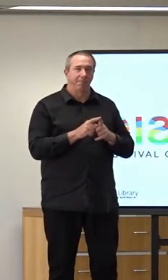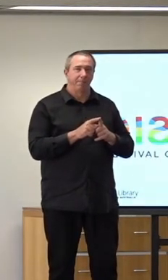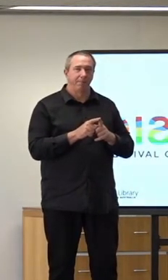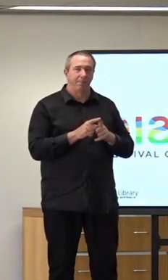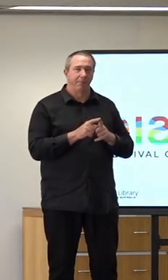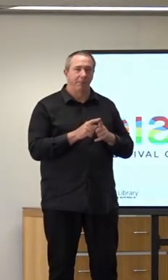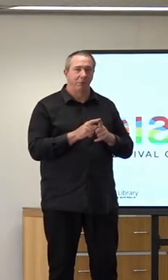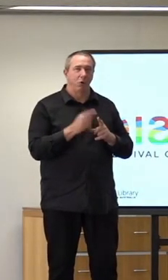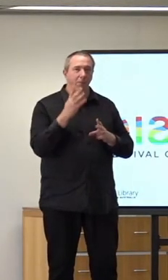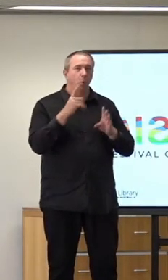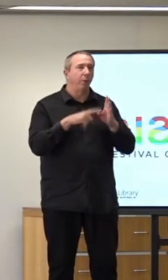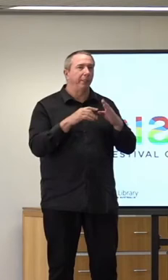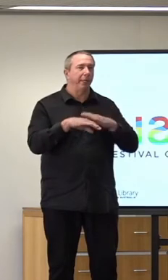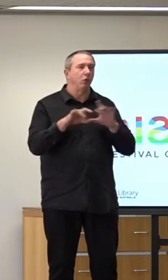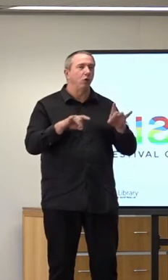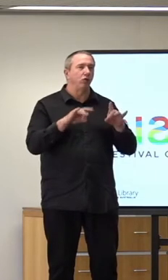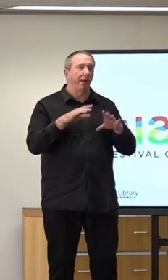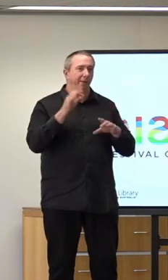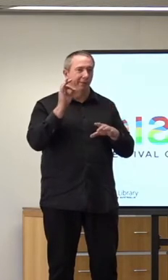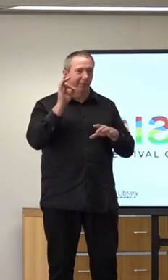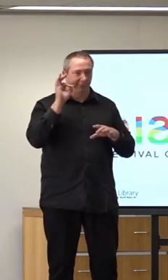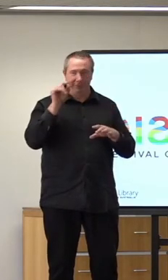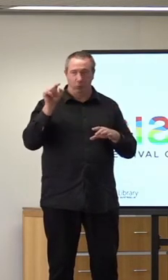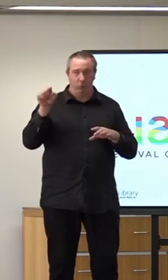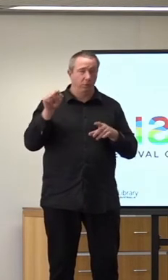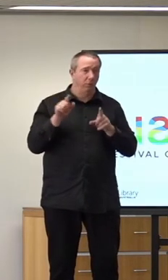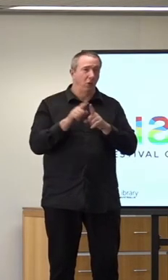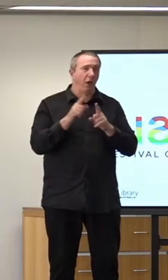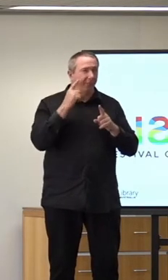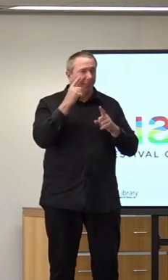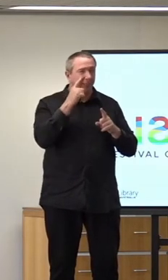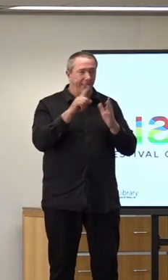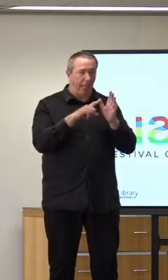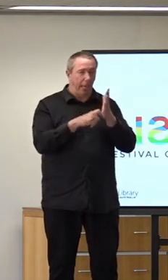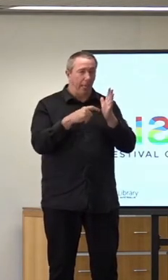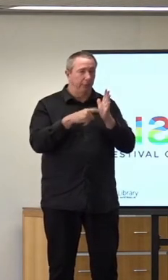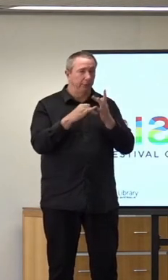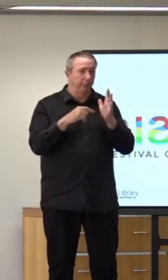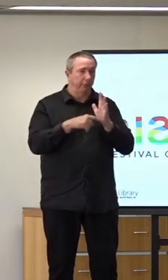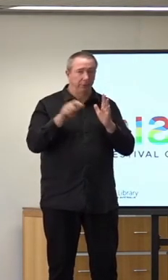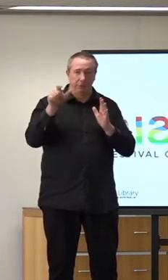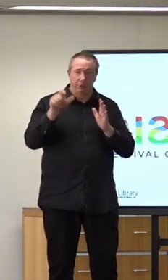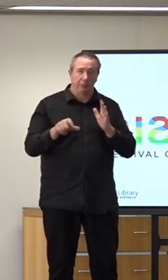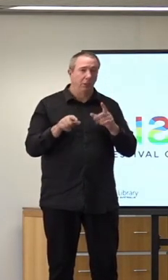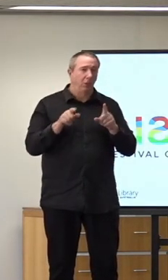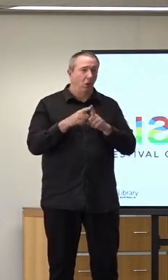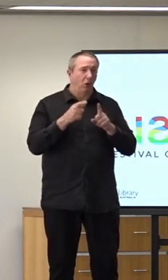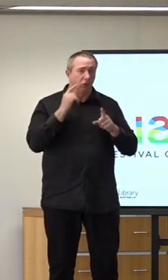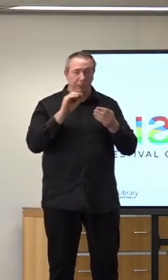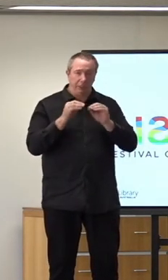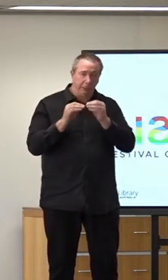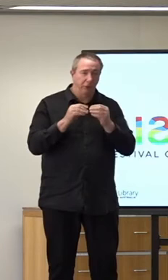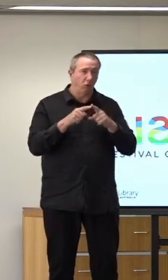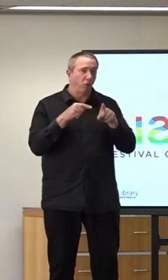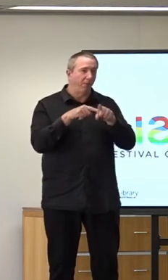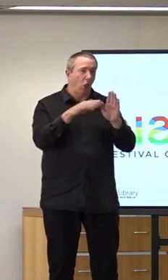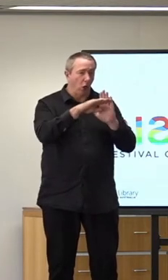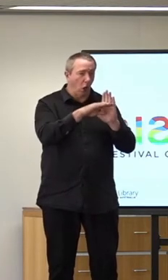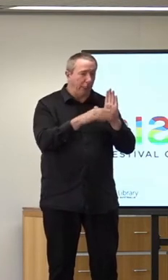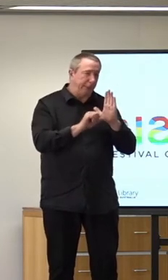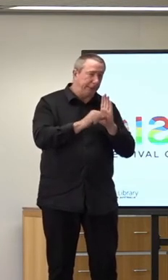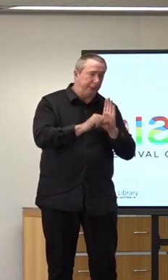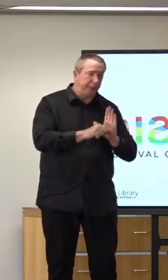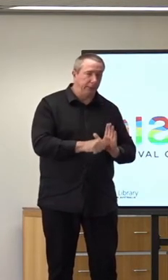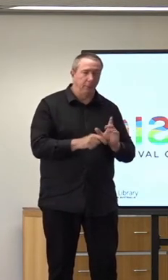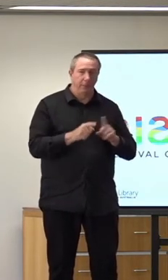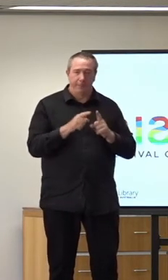The 4 years that I spent in the Australia Council, I used to see all these artists contorting themselves to fit guidelines and criteria to sort of become